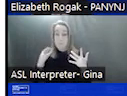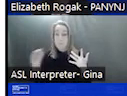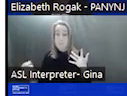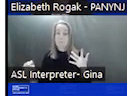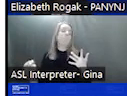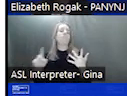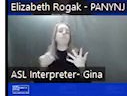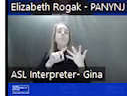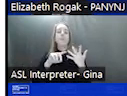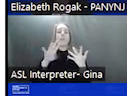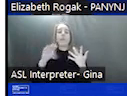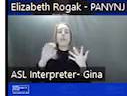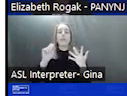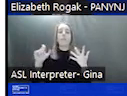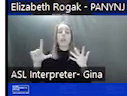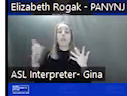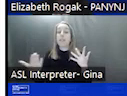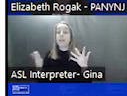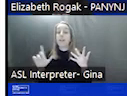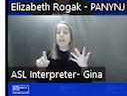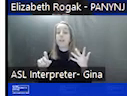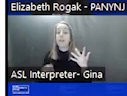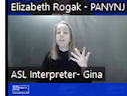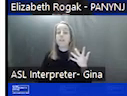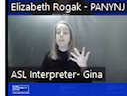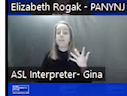Is Michael Hirachi with us?